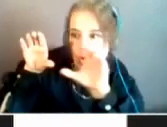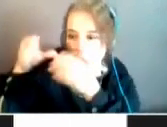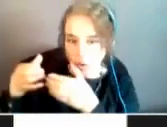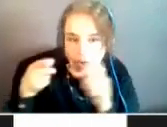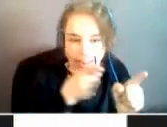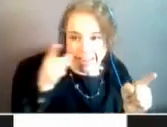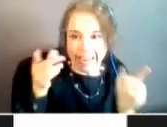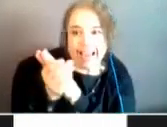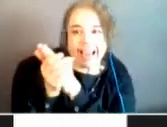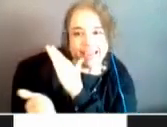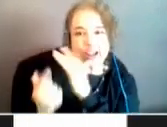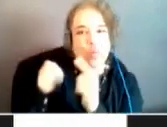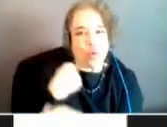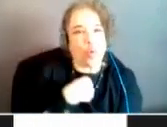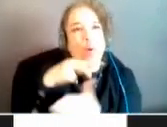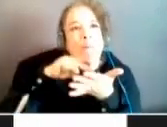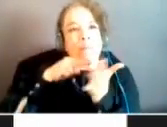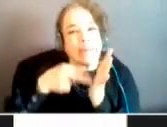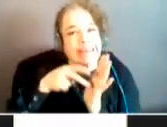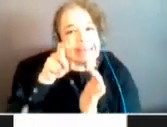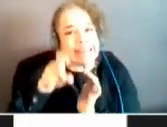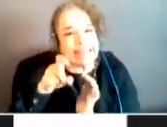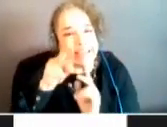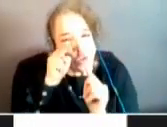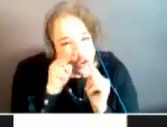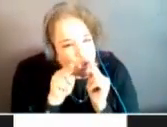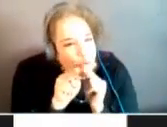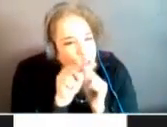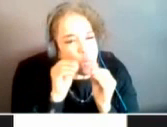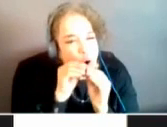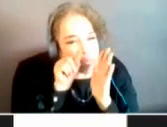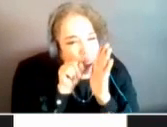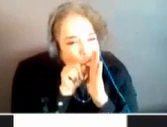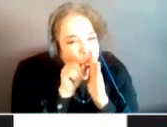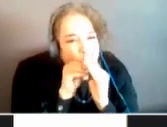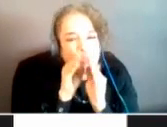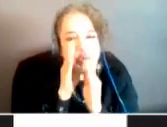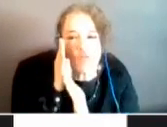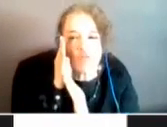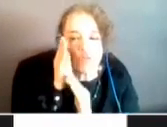are effective, we really need to look at them further. Next slide.